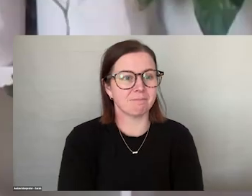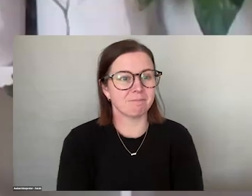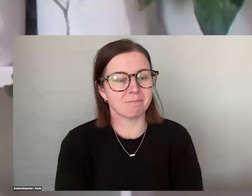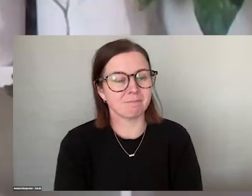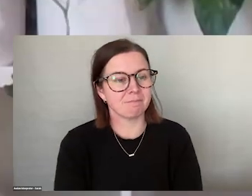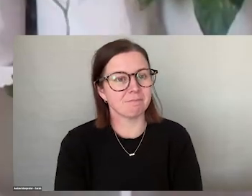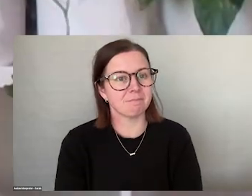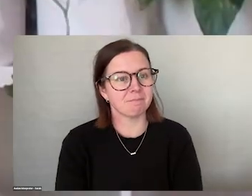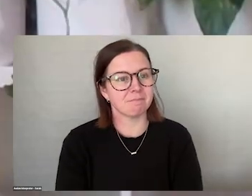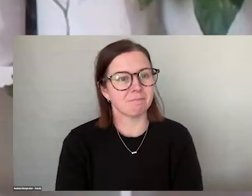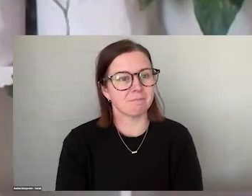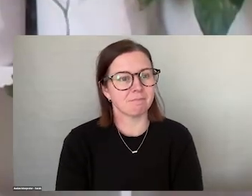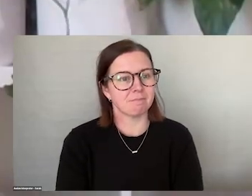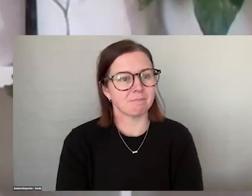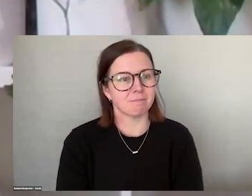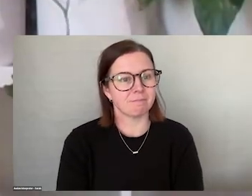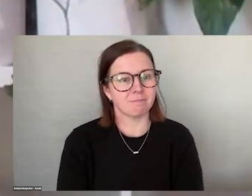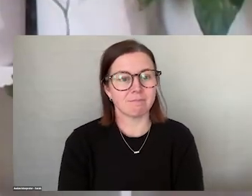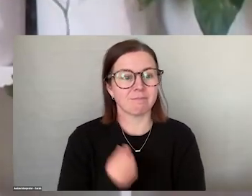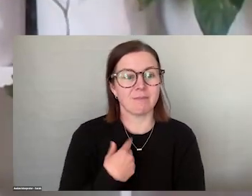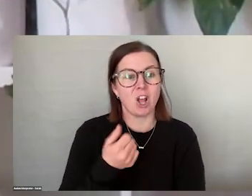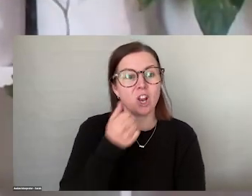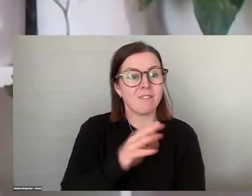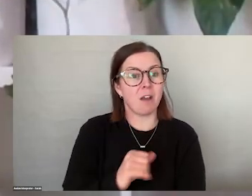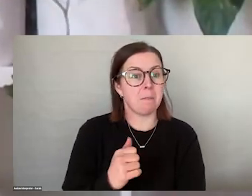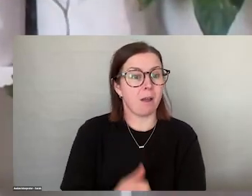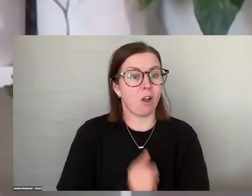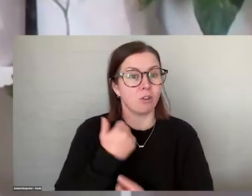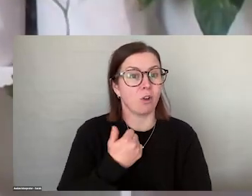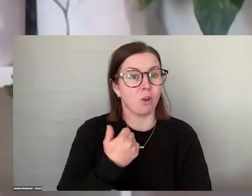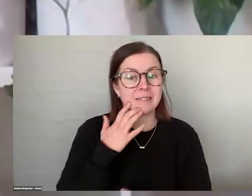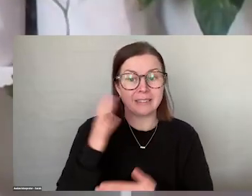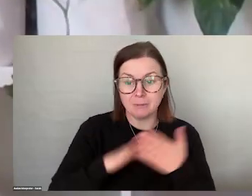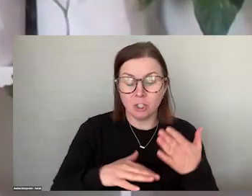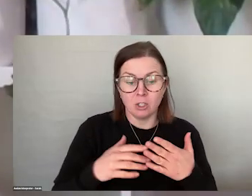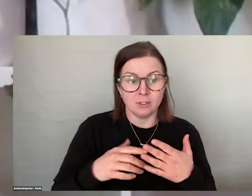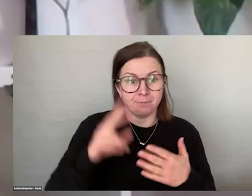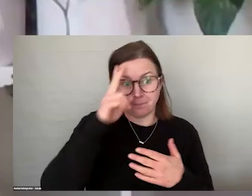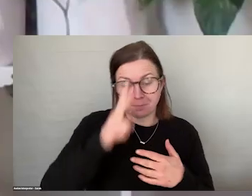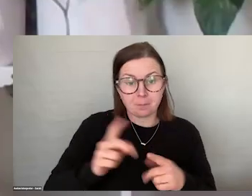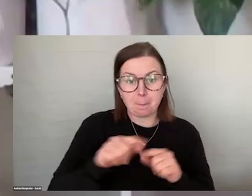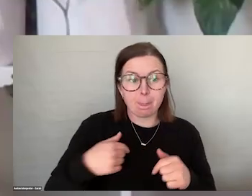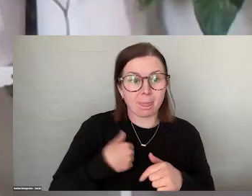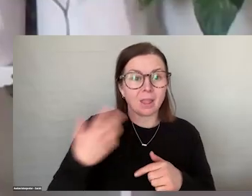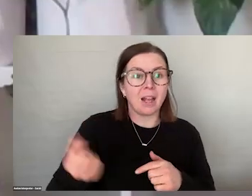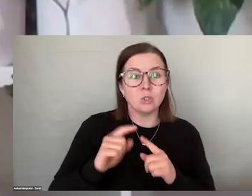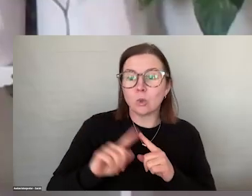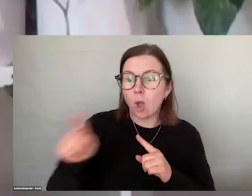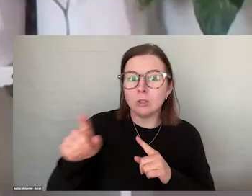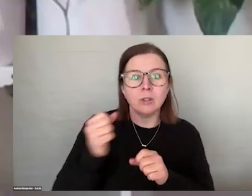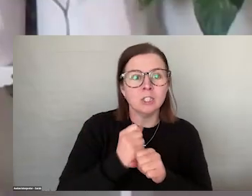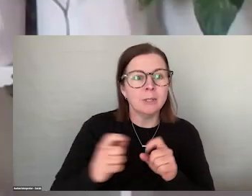Yeah, I think I just know from our own personal experience, a number of times we've either had to go to a